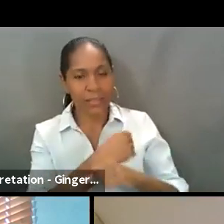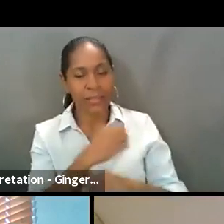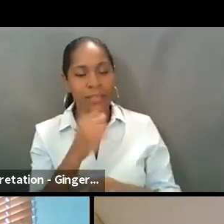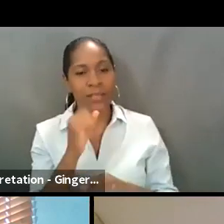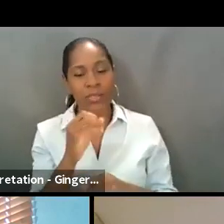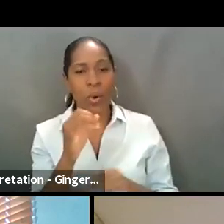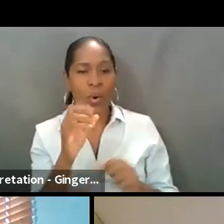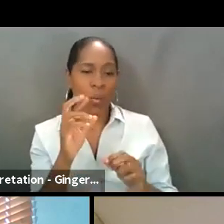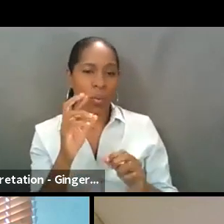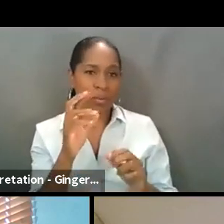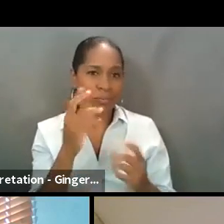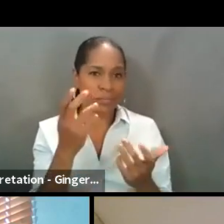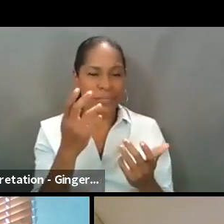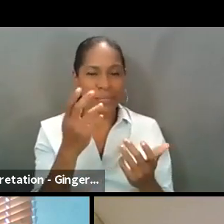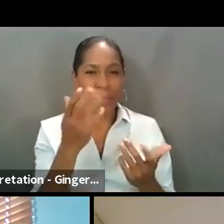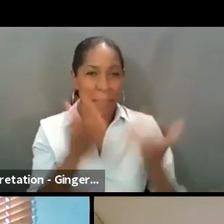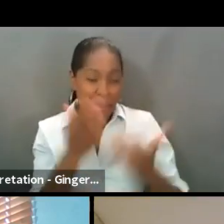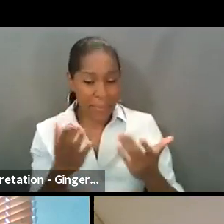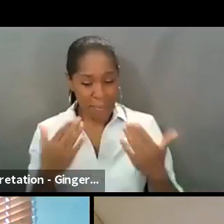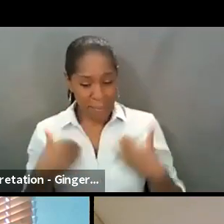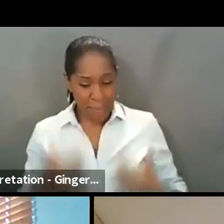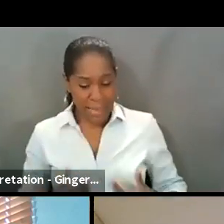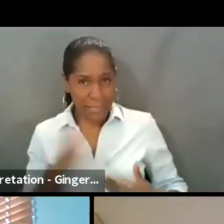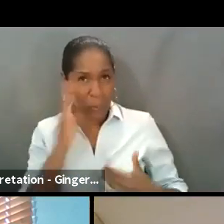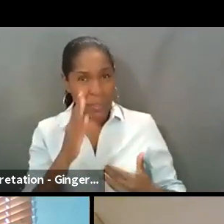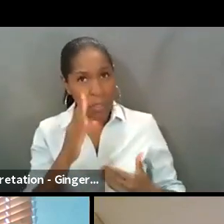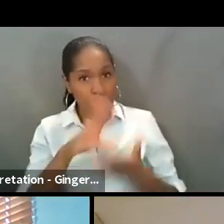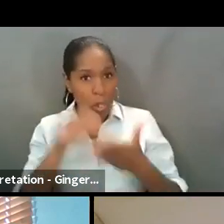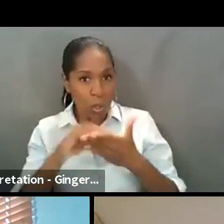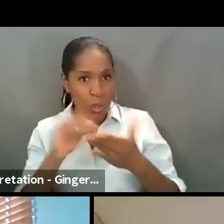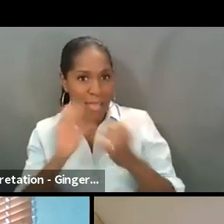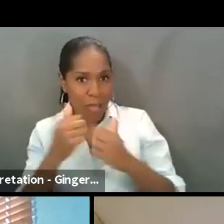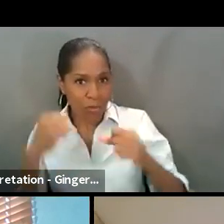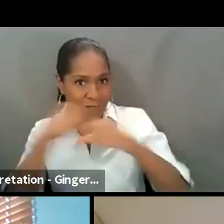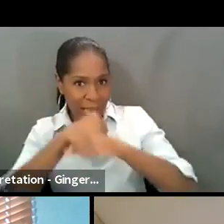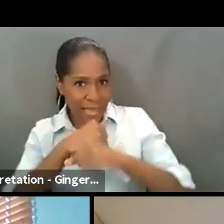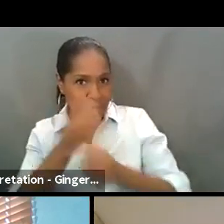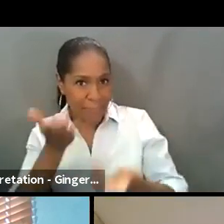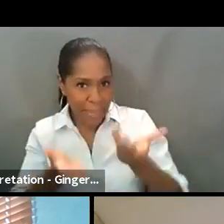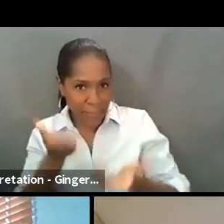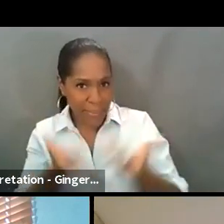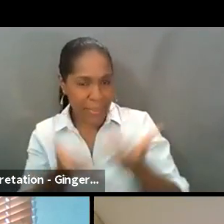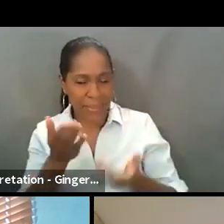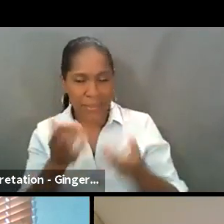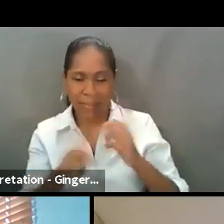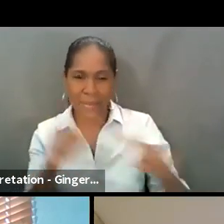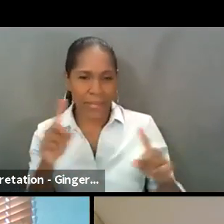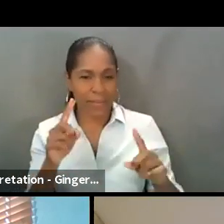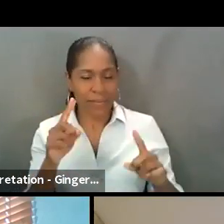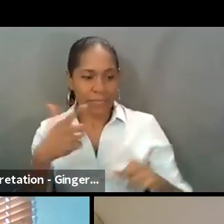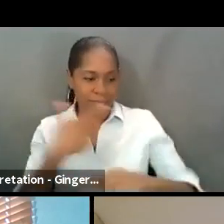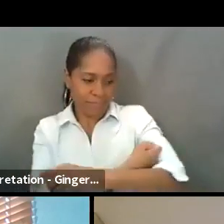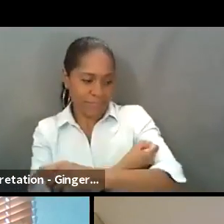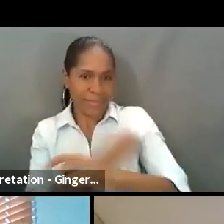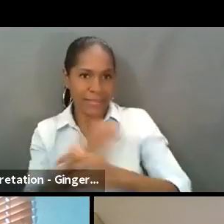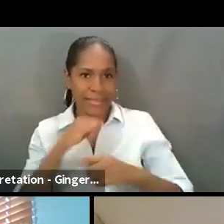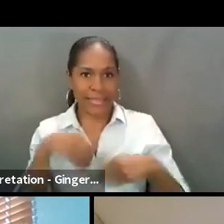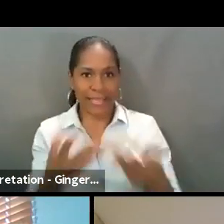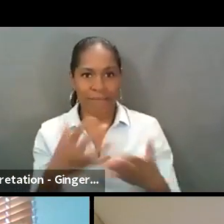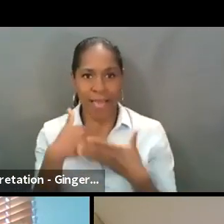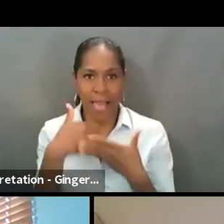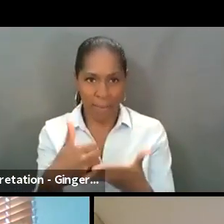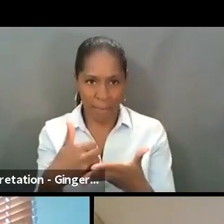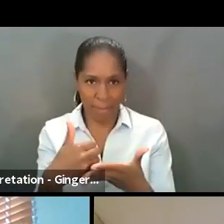Joe's house, but it would take you a very long time because I haven't given you any of the necessary information.